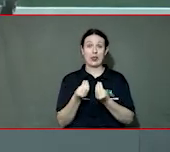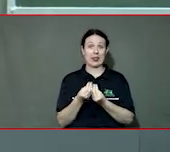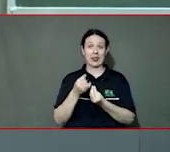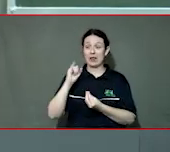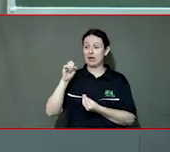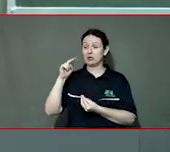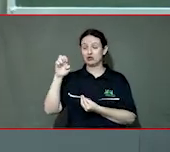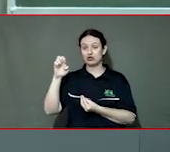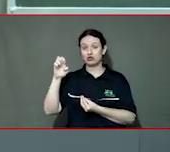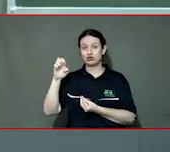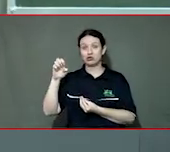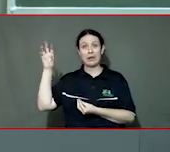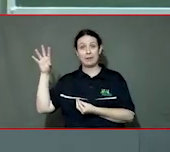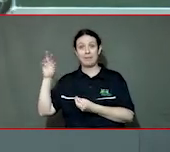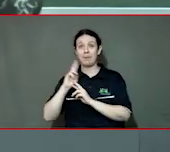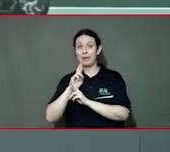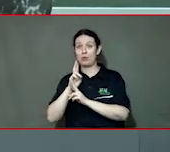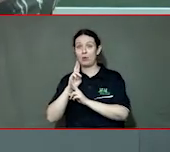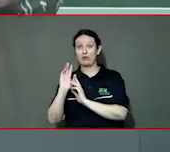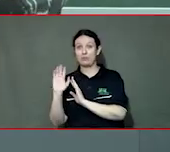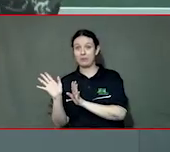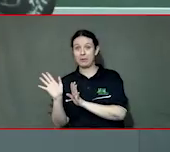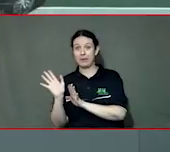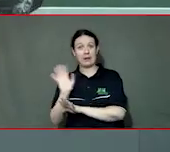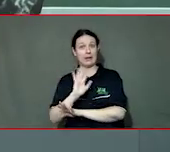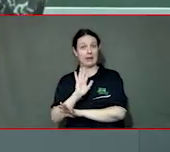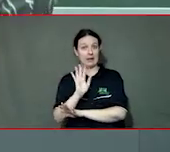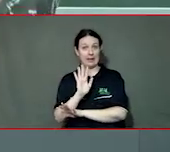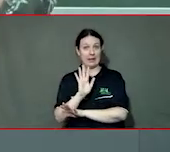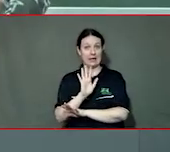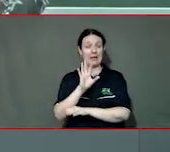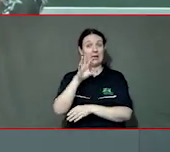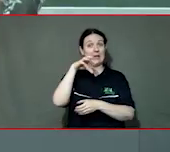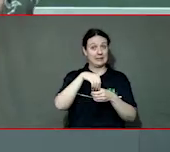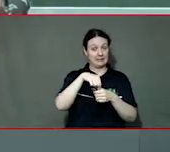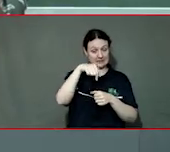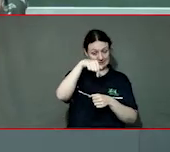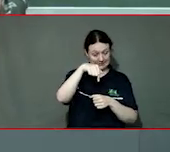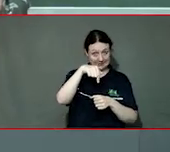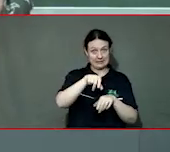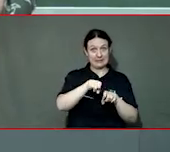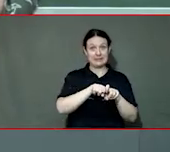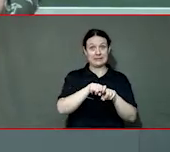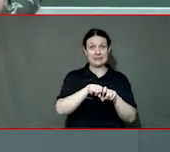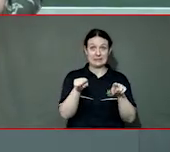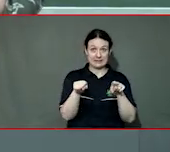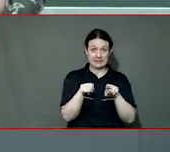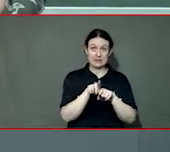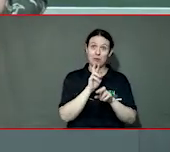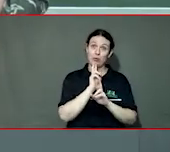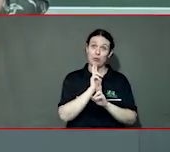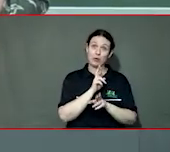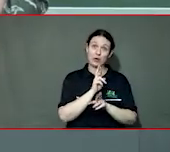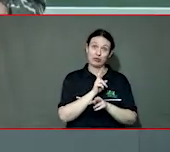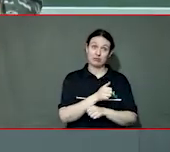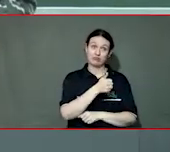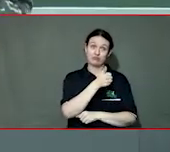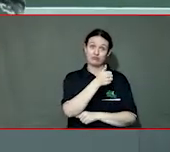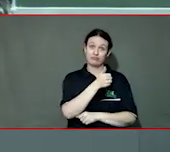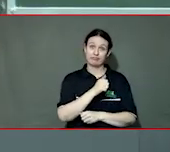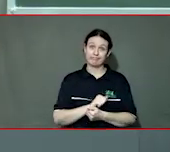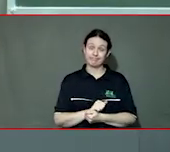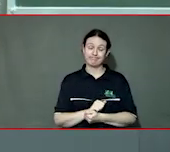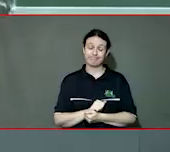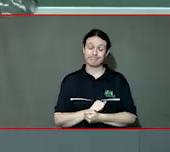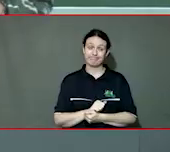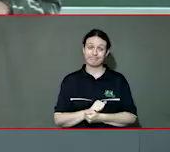and September and now you must write your final. So now you have more exercise on doing the reactions. Okay, but that